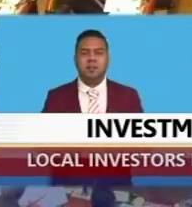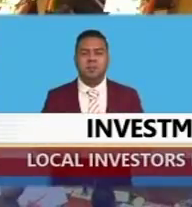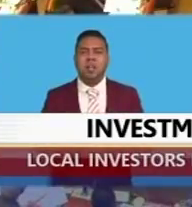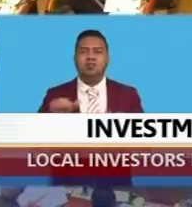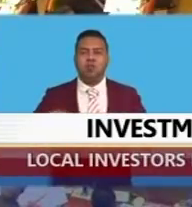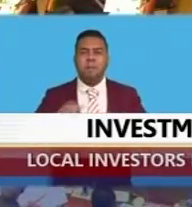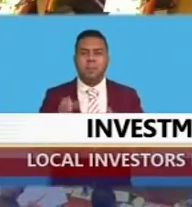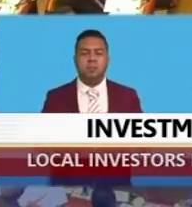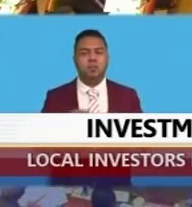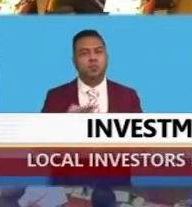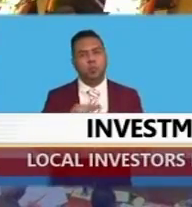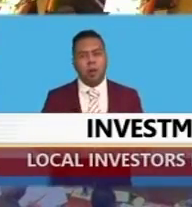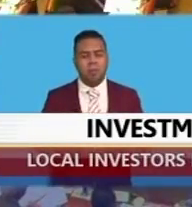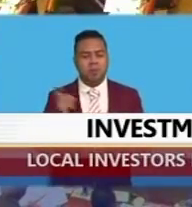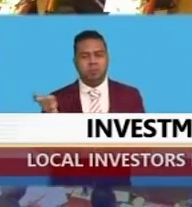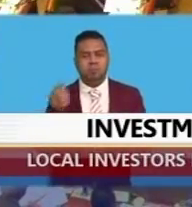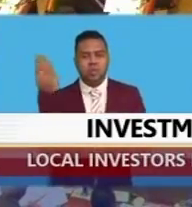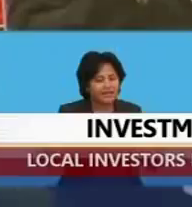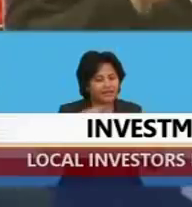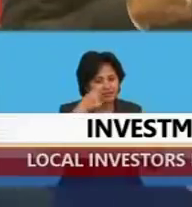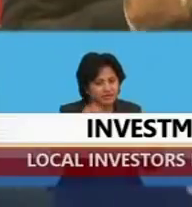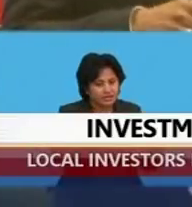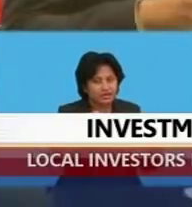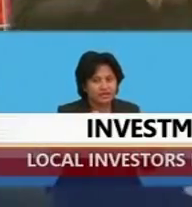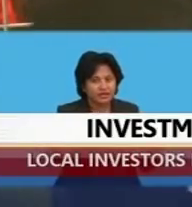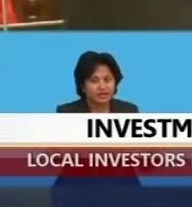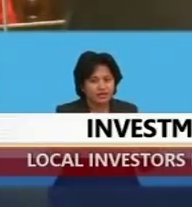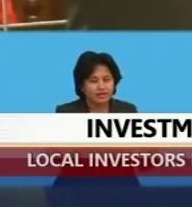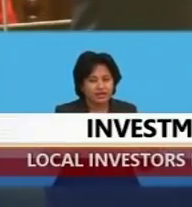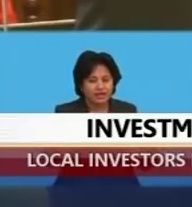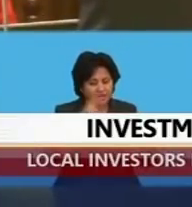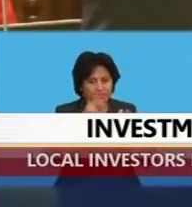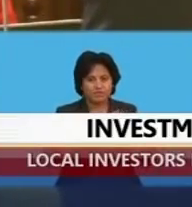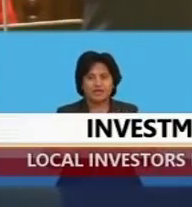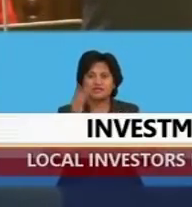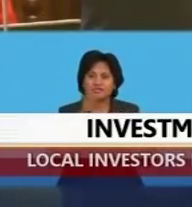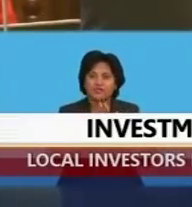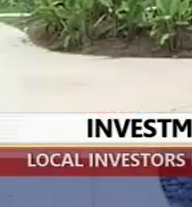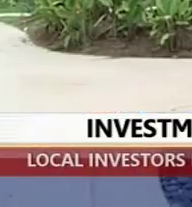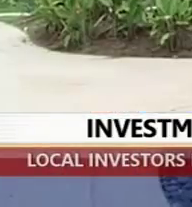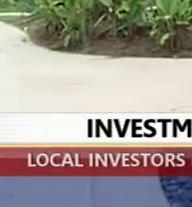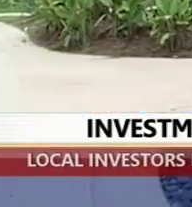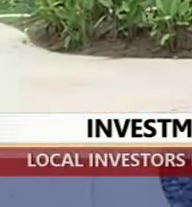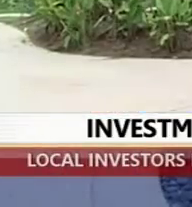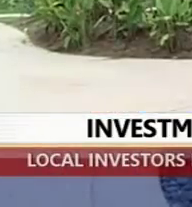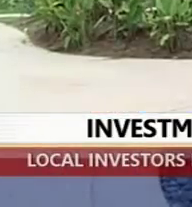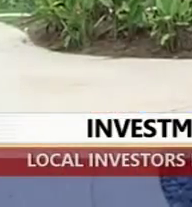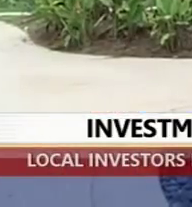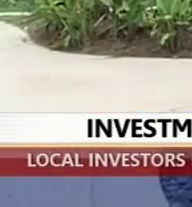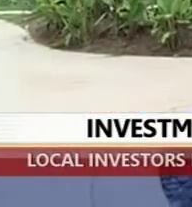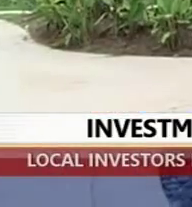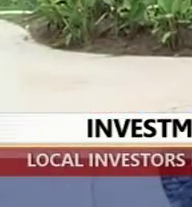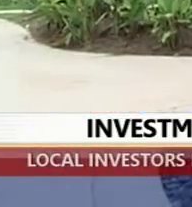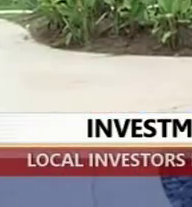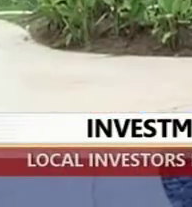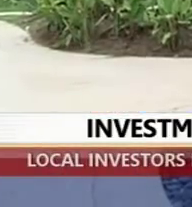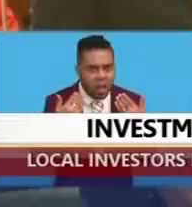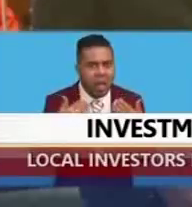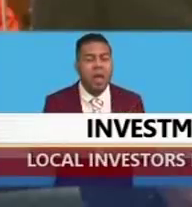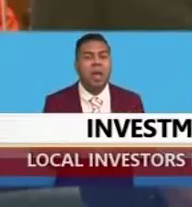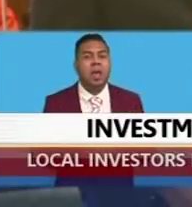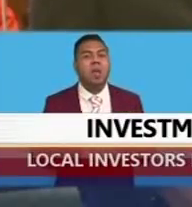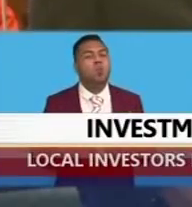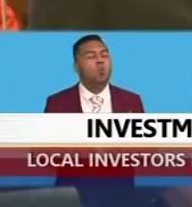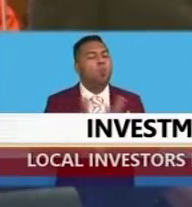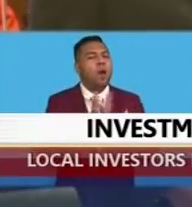correct. Koya says having a comprehensive investment act in place will enable local investors to be more transparent when dealing with investment.